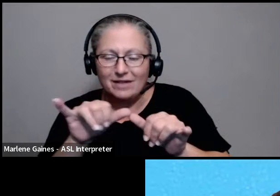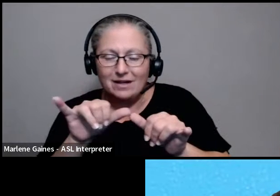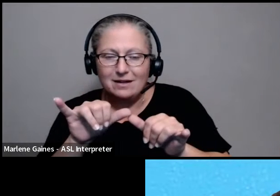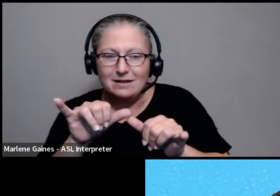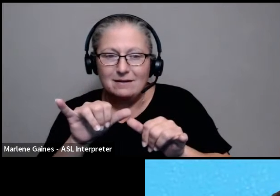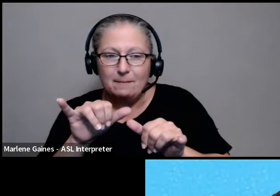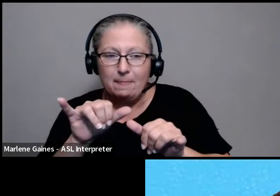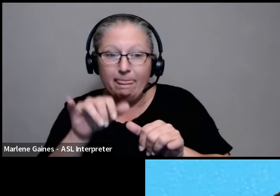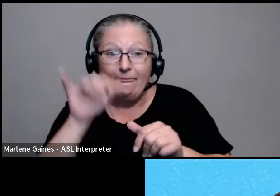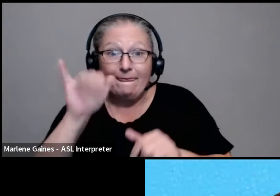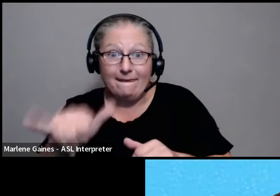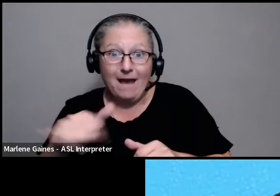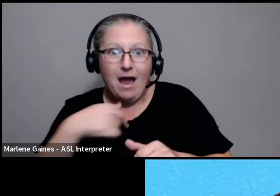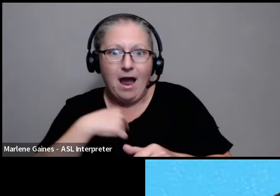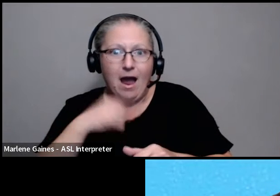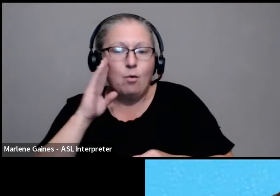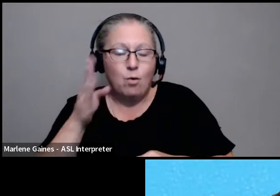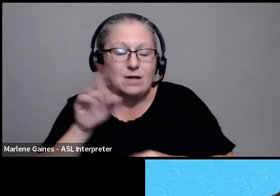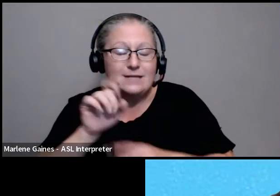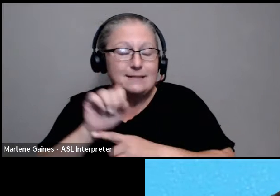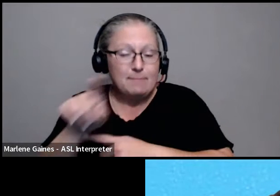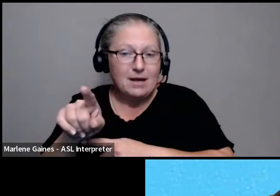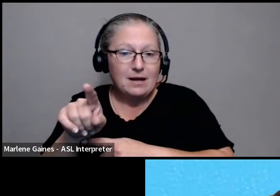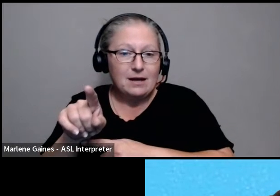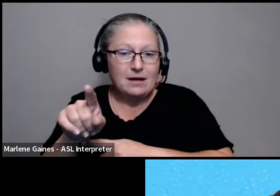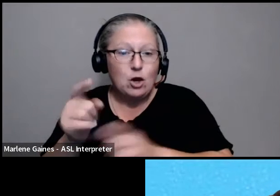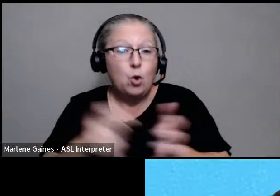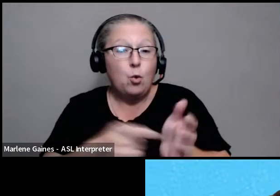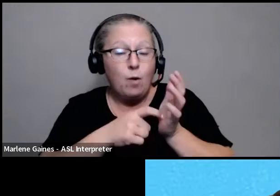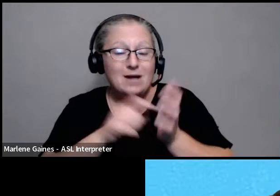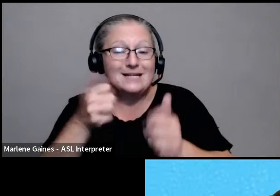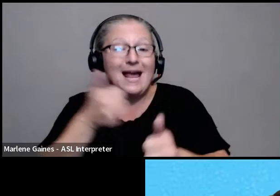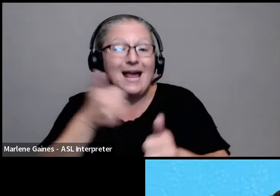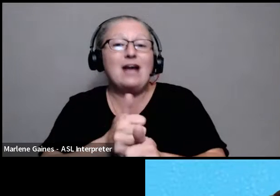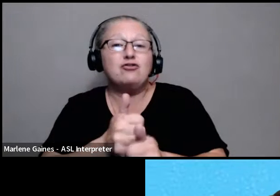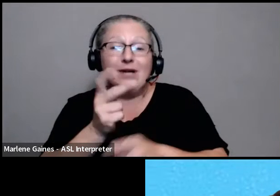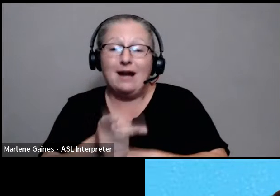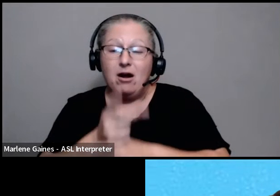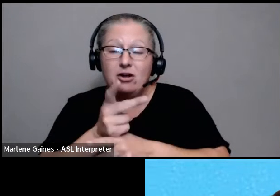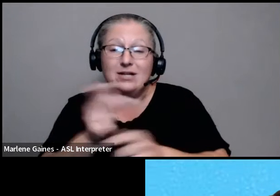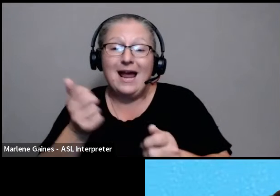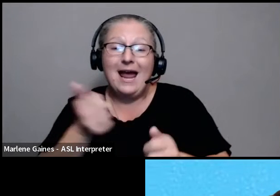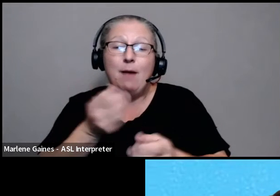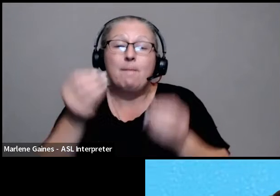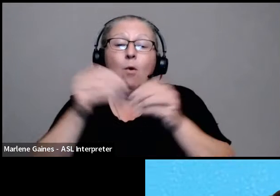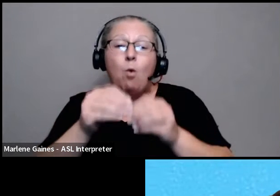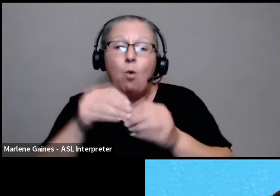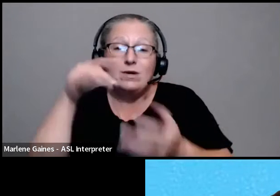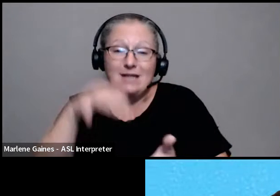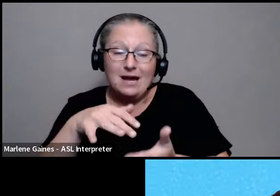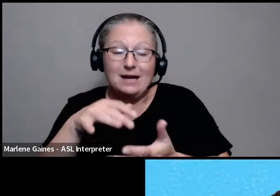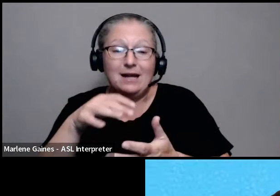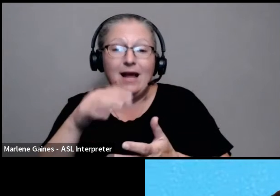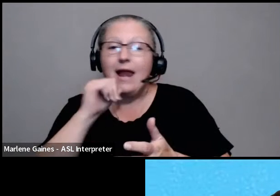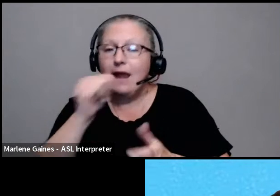this is an instance I would submit that requires extra caution, extra study, and it is not appropriate to deal